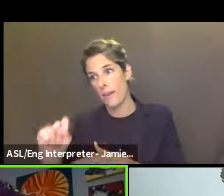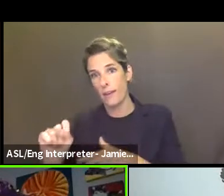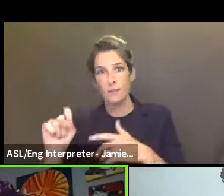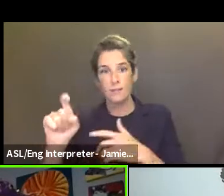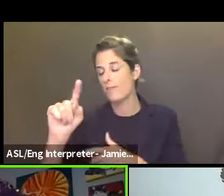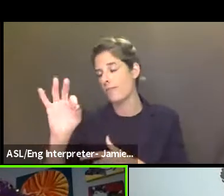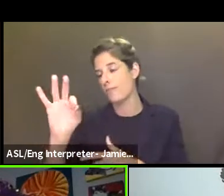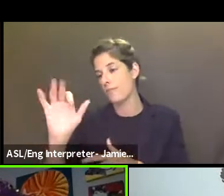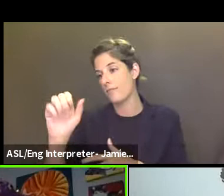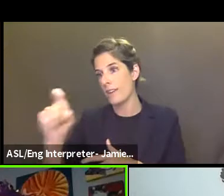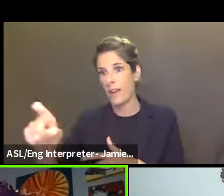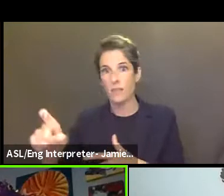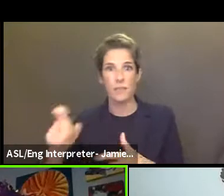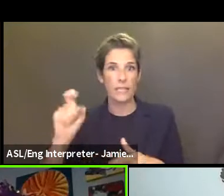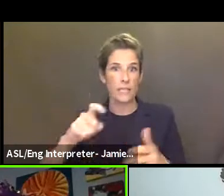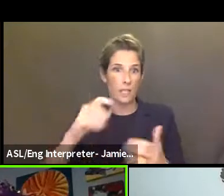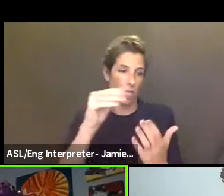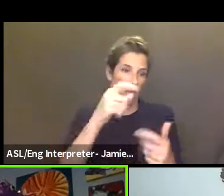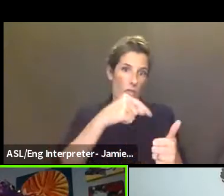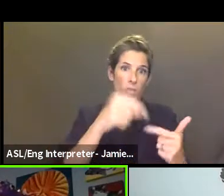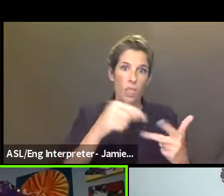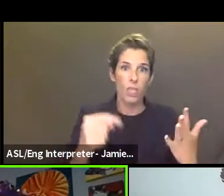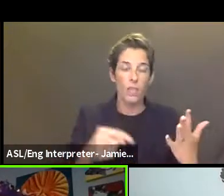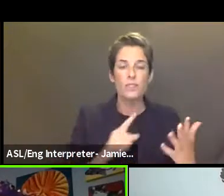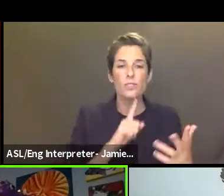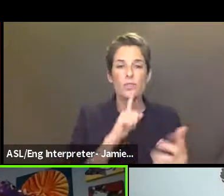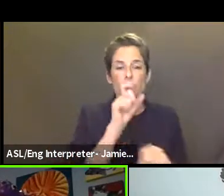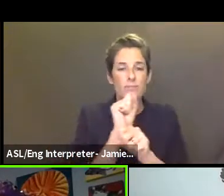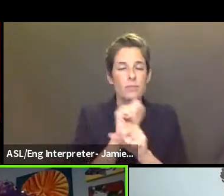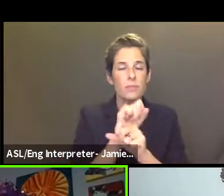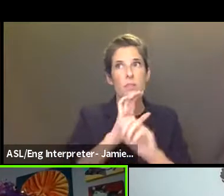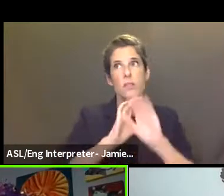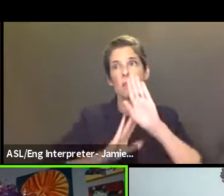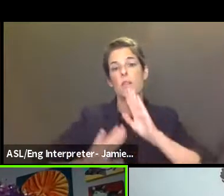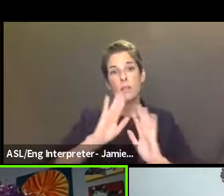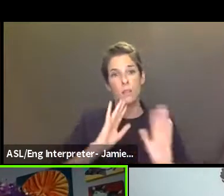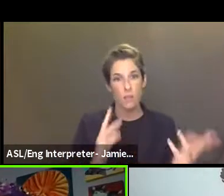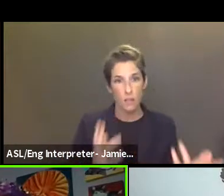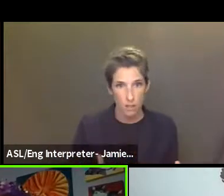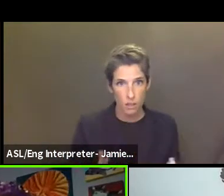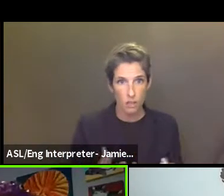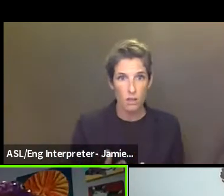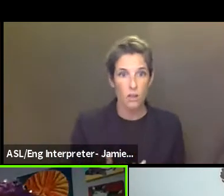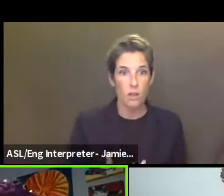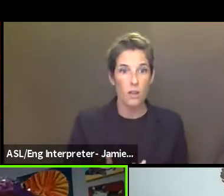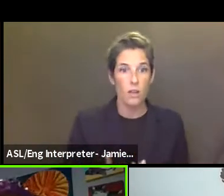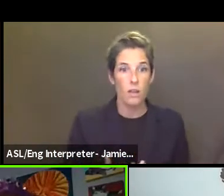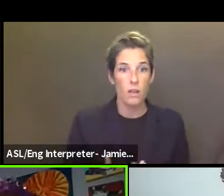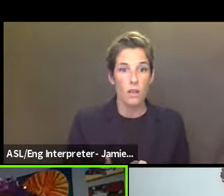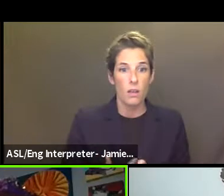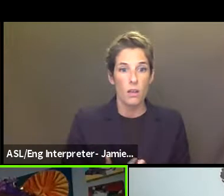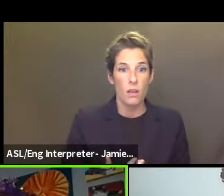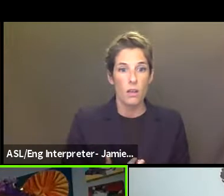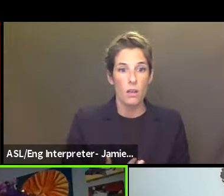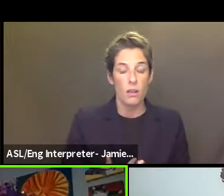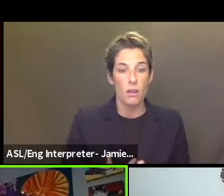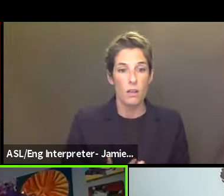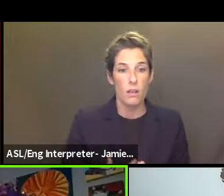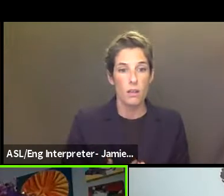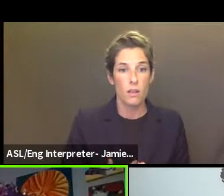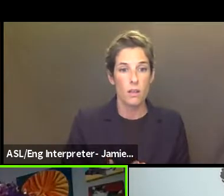turn into a huge hassle. That I think it's good that some in-home presenting is